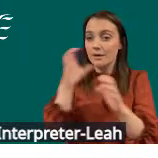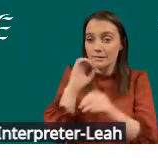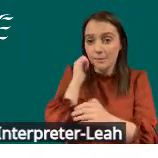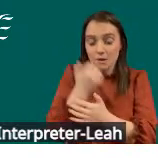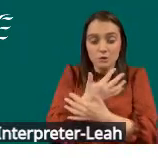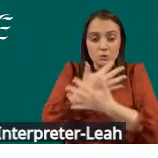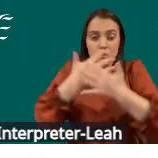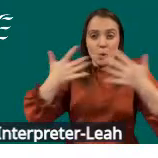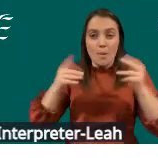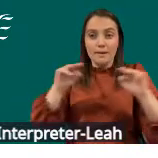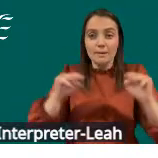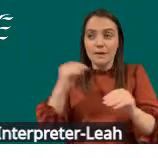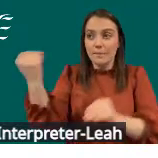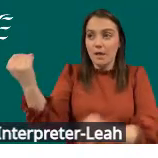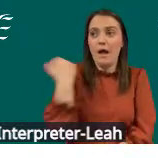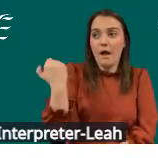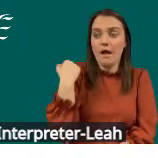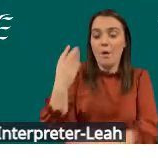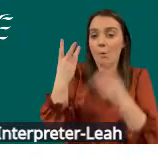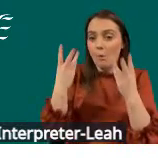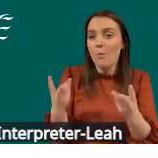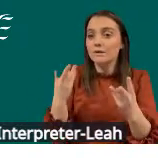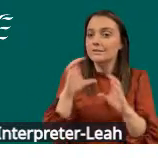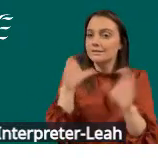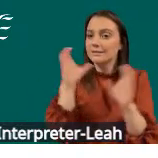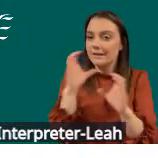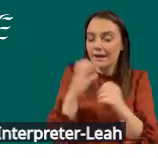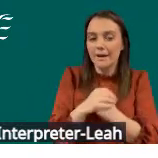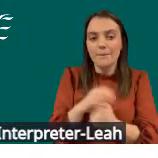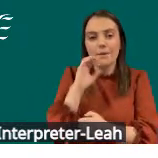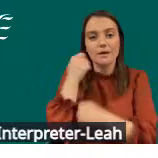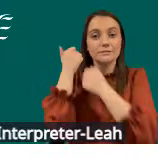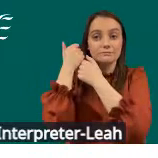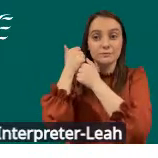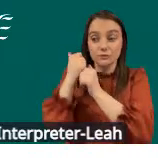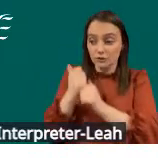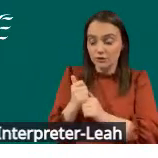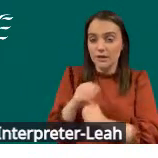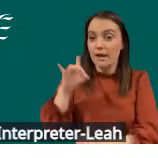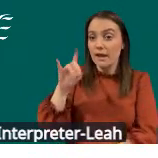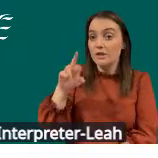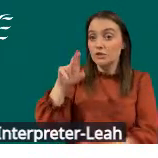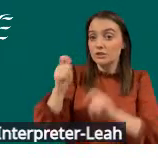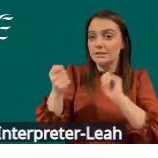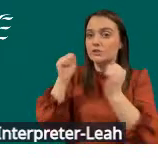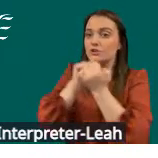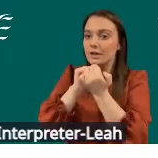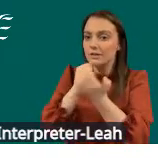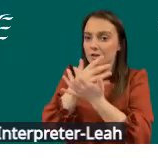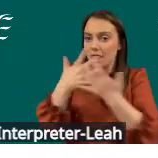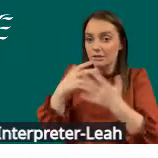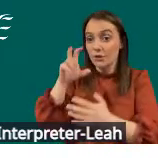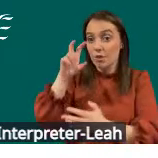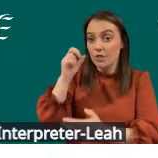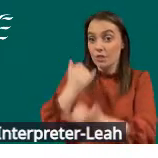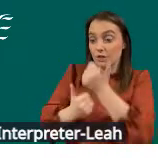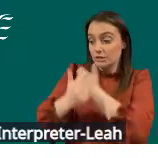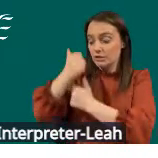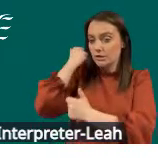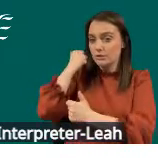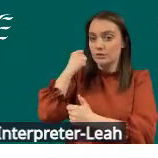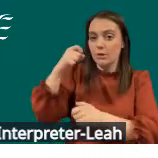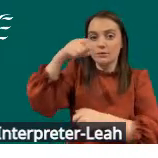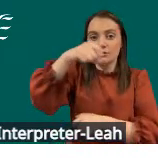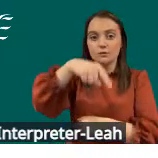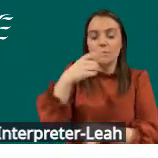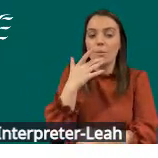for care. And the problem is that intergenerationally, HRT has changed. So 30 years ago, it was put it in the water.